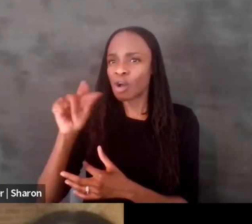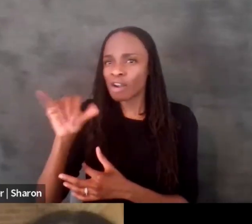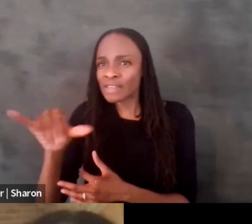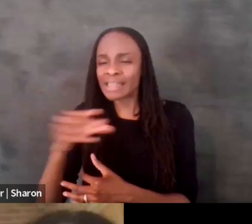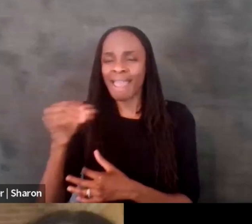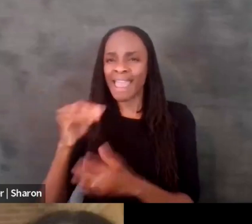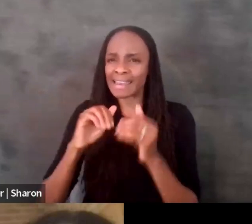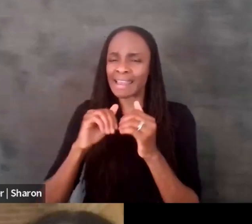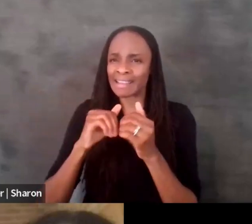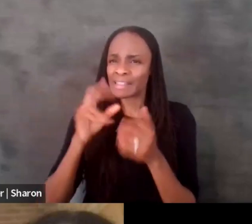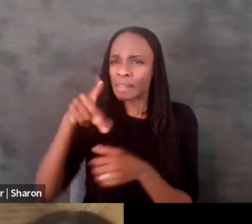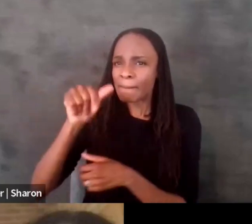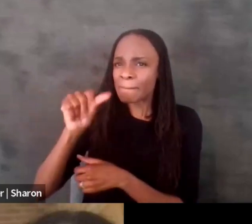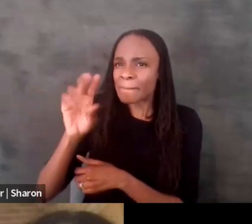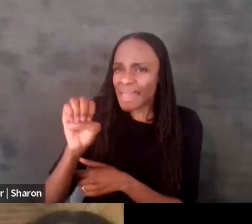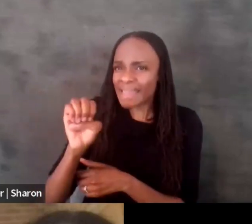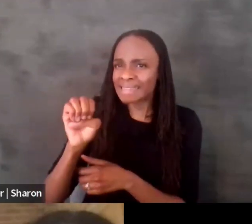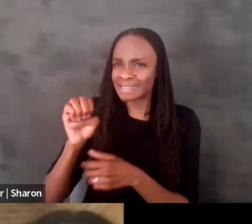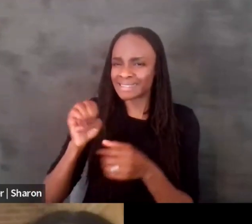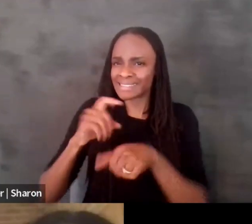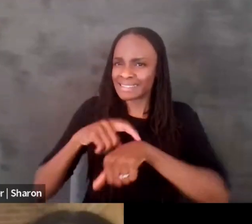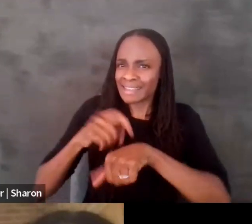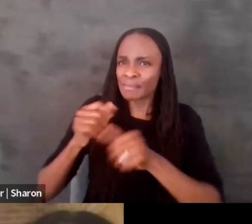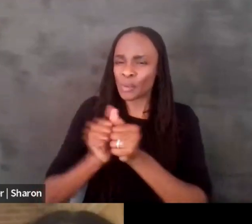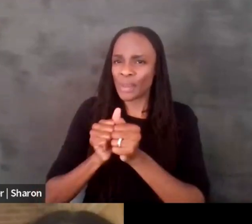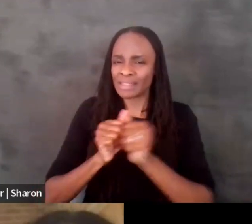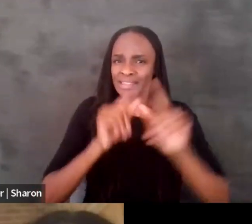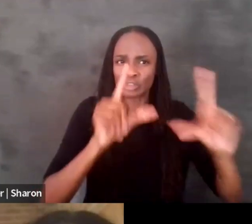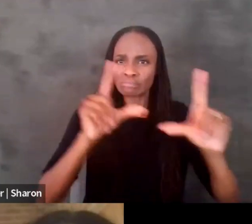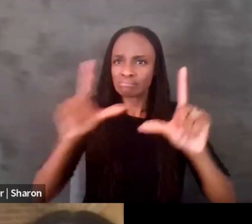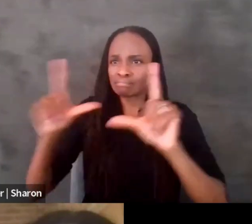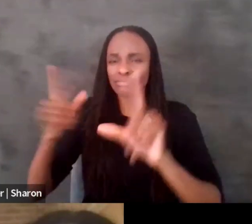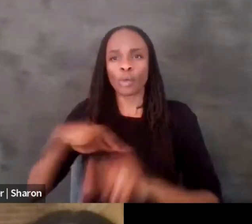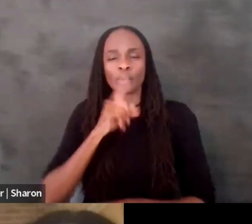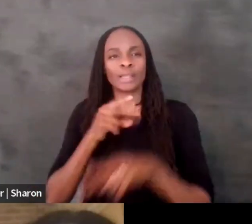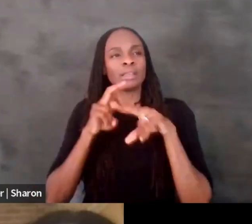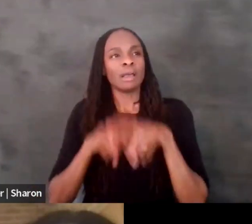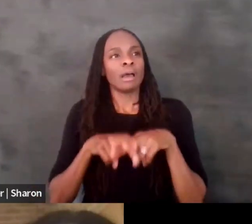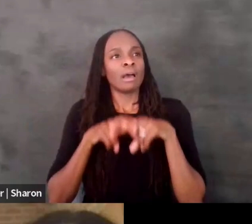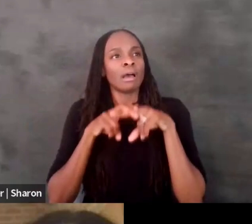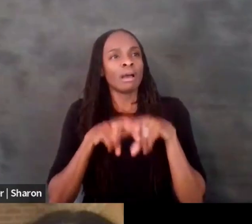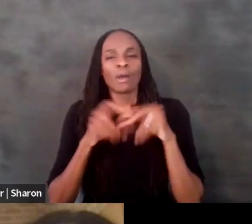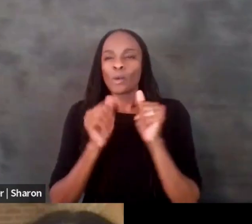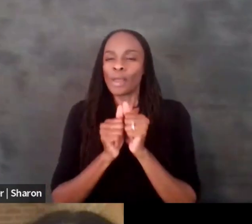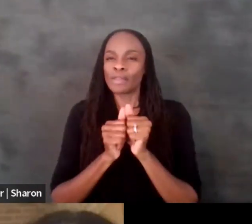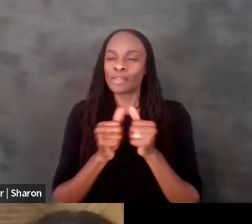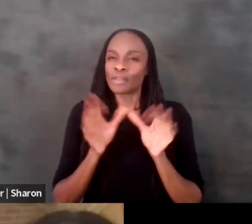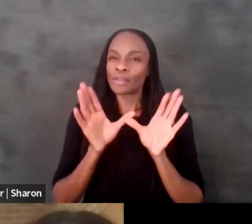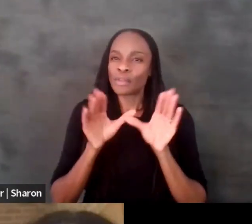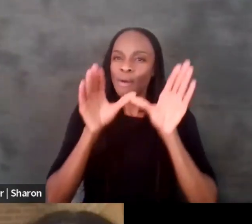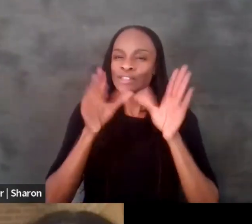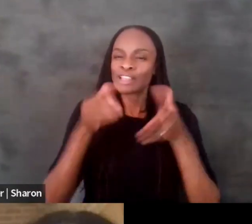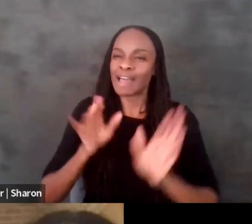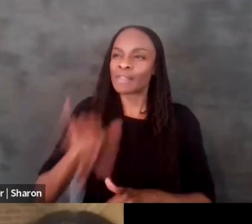the shots? Because we really sit with the moths and really let them wash over us. And